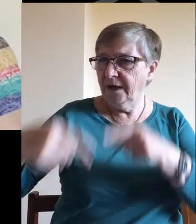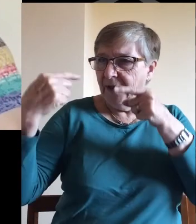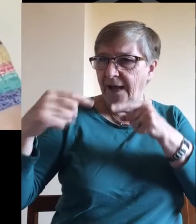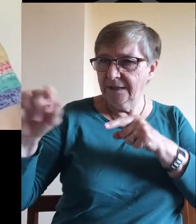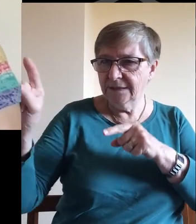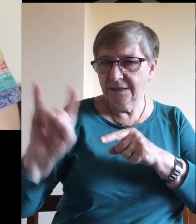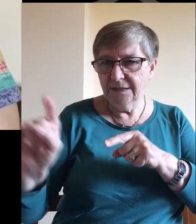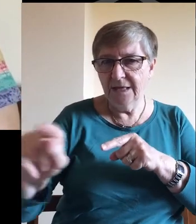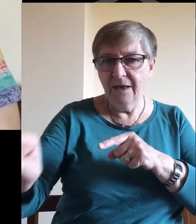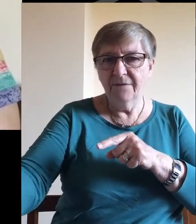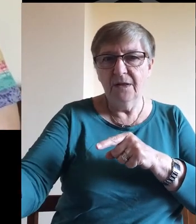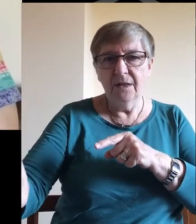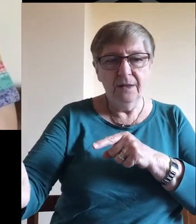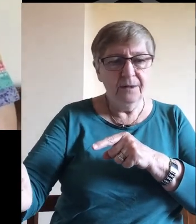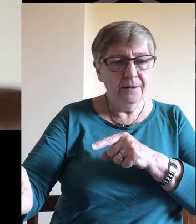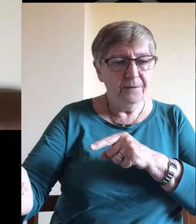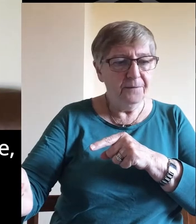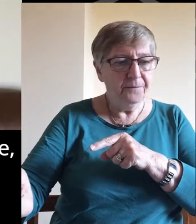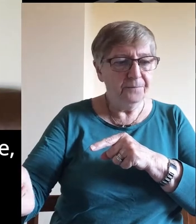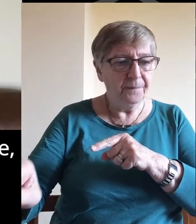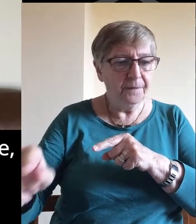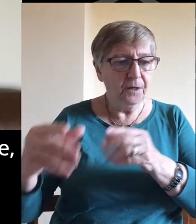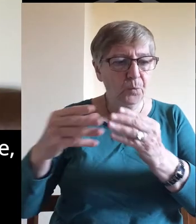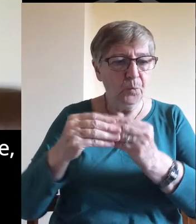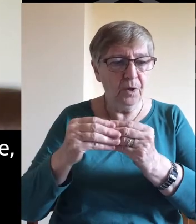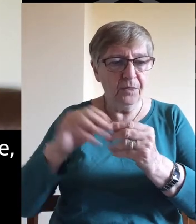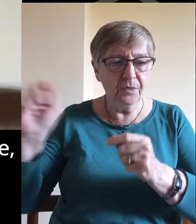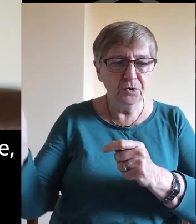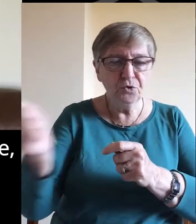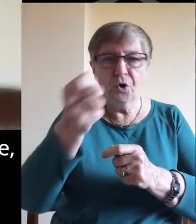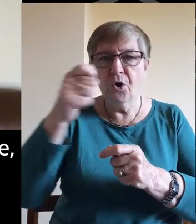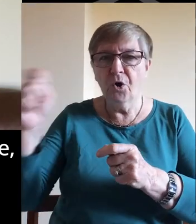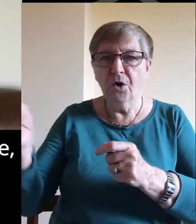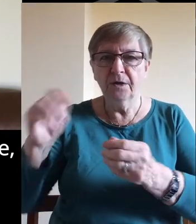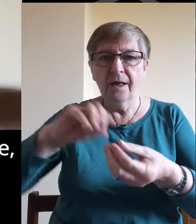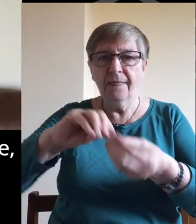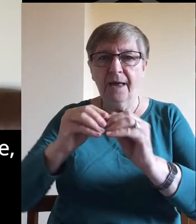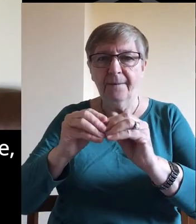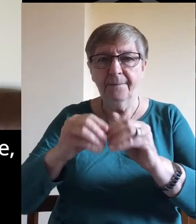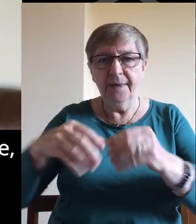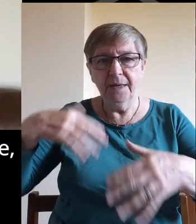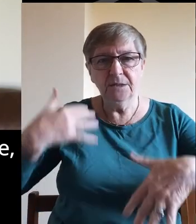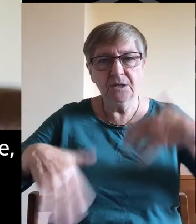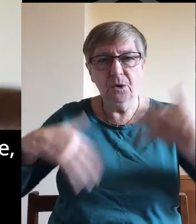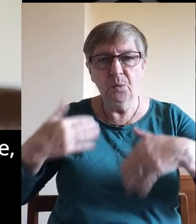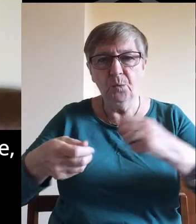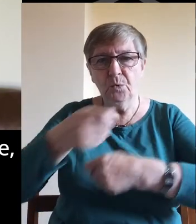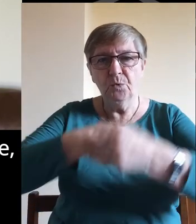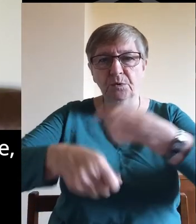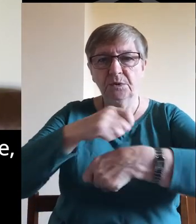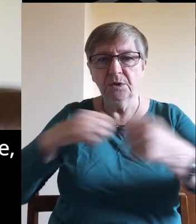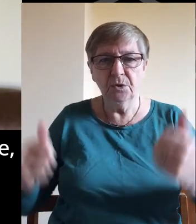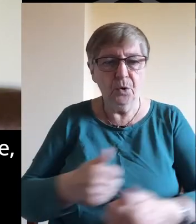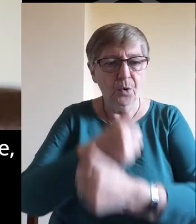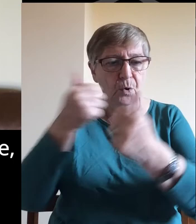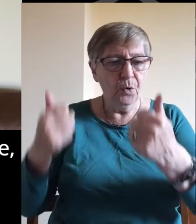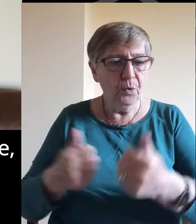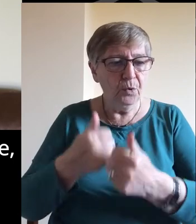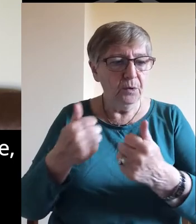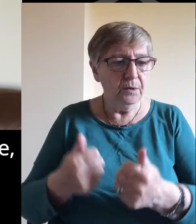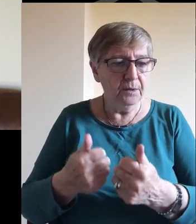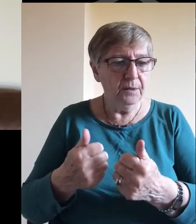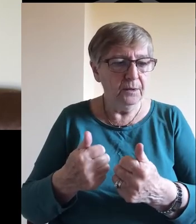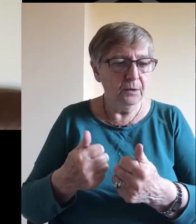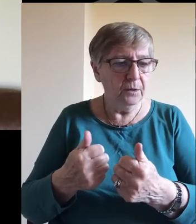the captor, and with the sword that makes the wounded